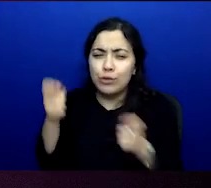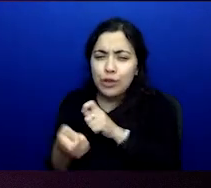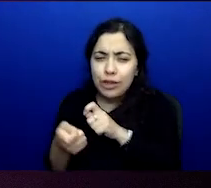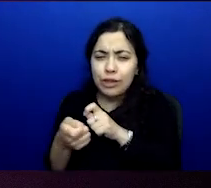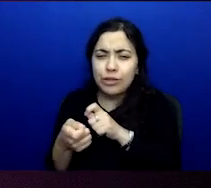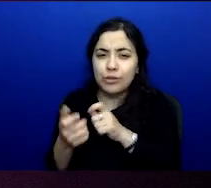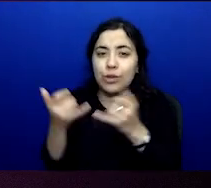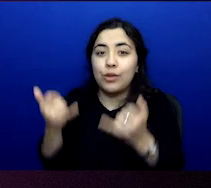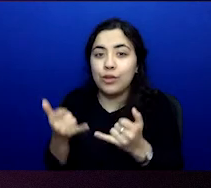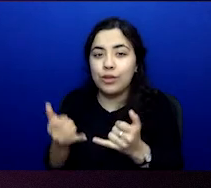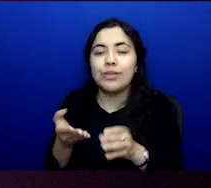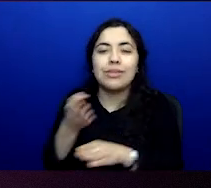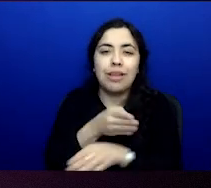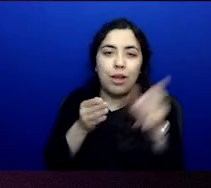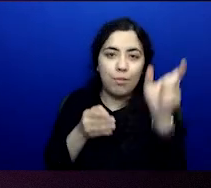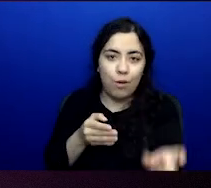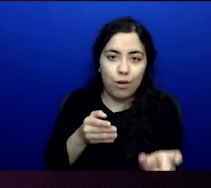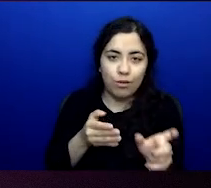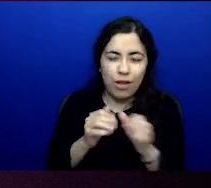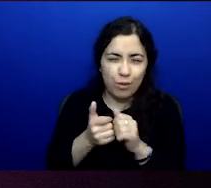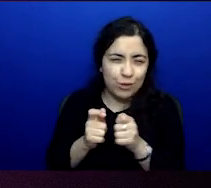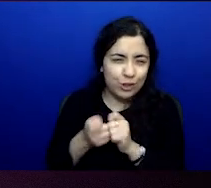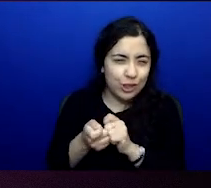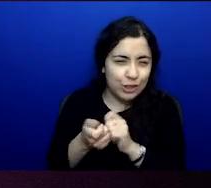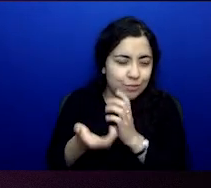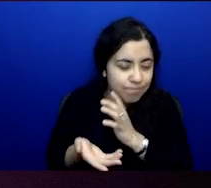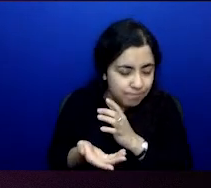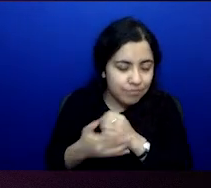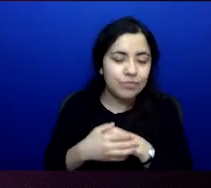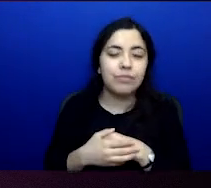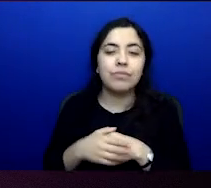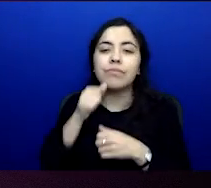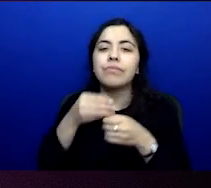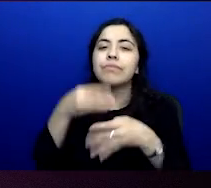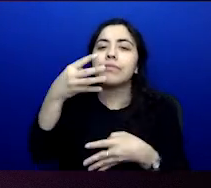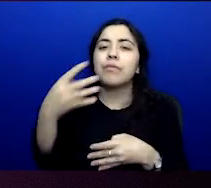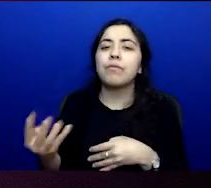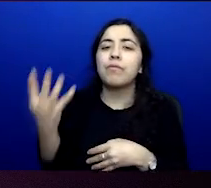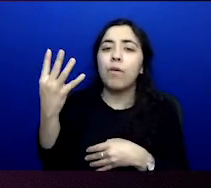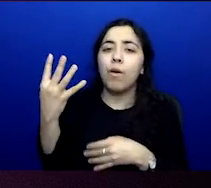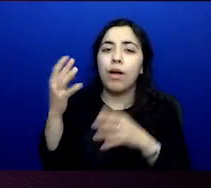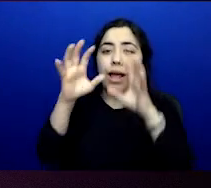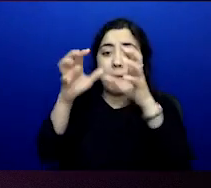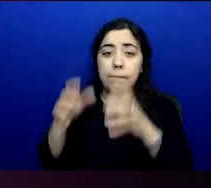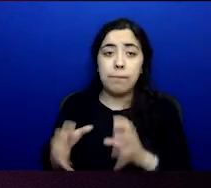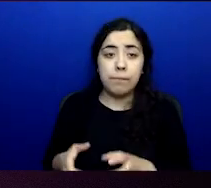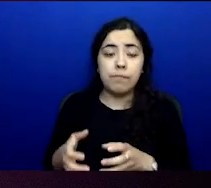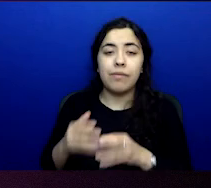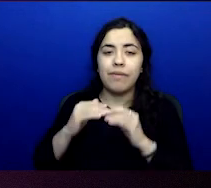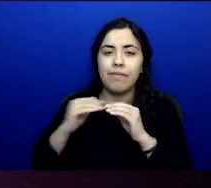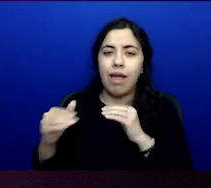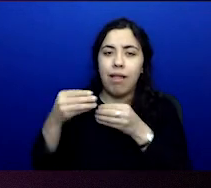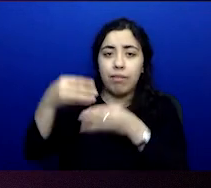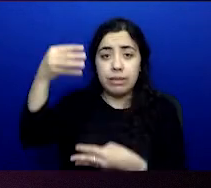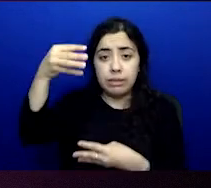current sidebar UI. So now instead of listing the 4 sets of elements as a flat list, we're now displaying them following